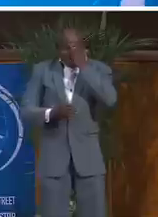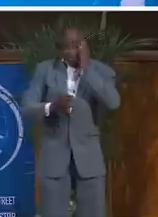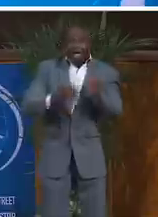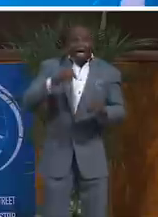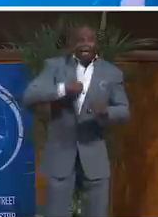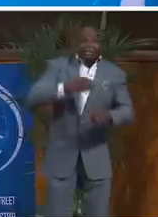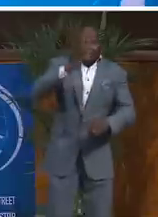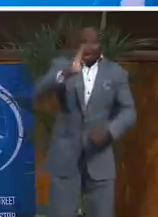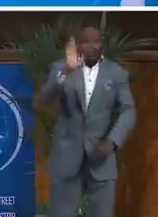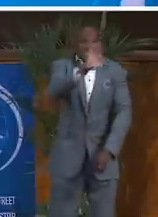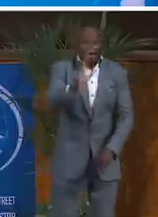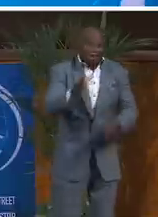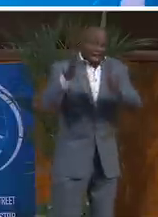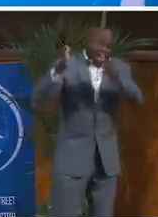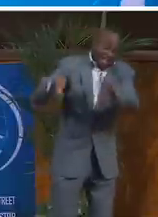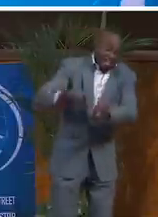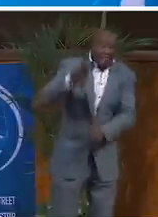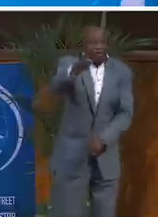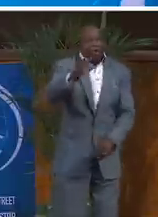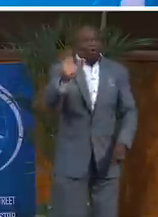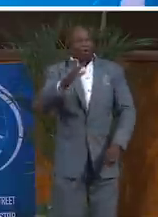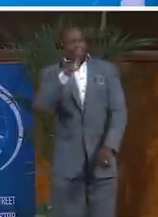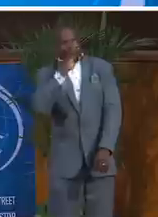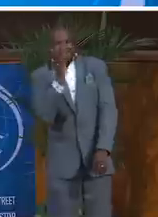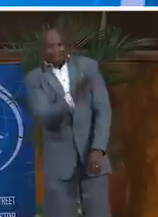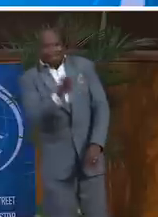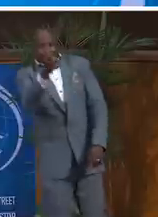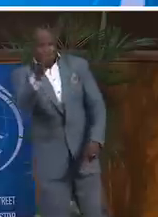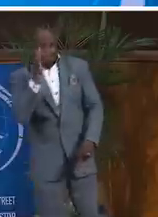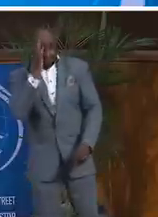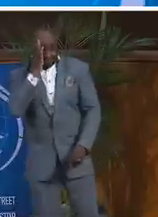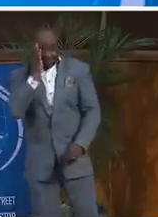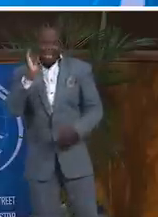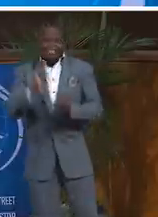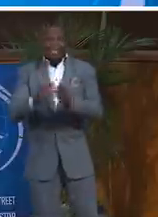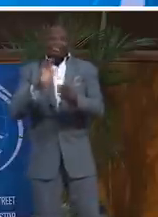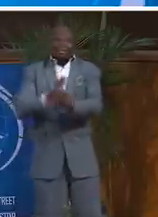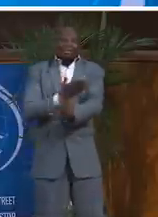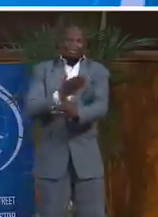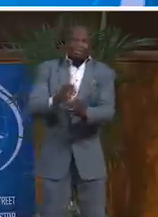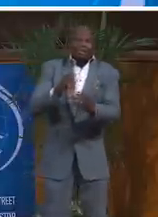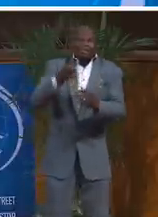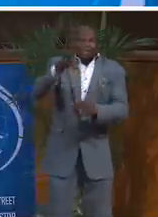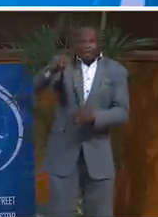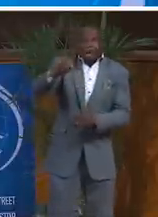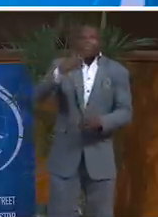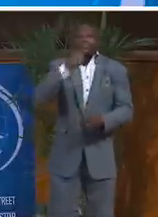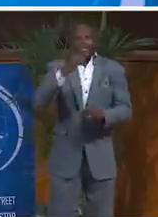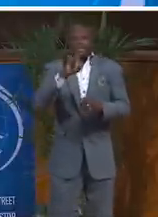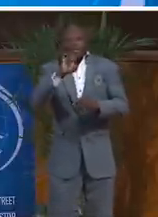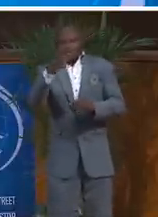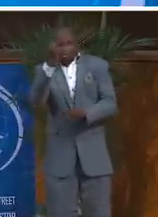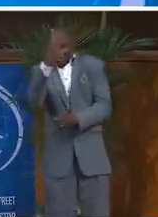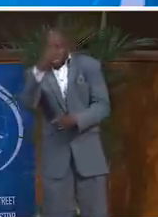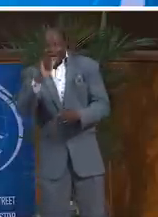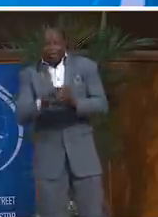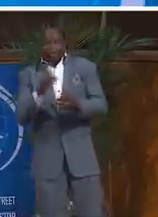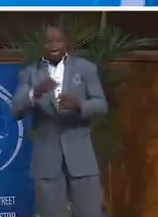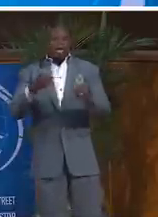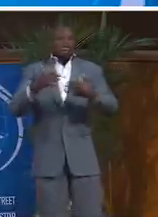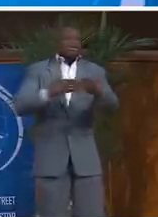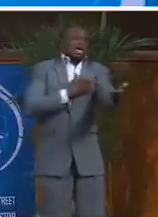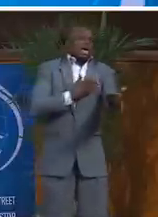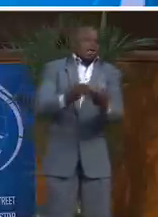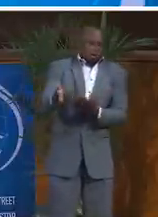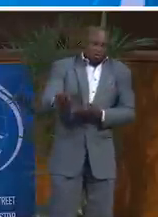I will never leave you nor forsake you. That's what the psalmist David understood when he wrote those words. Yea,